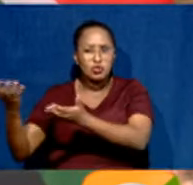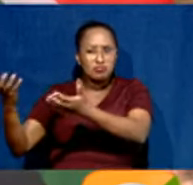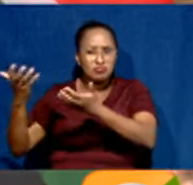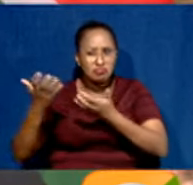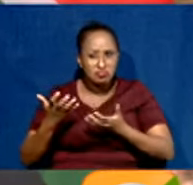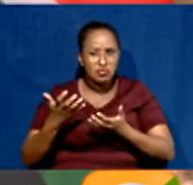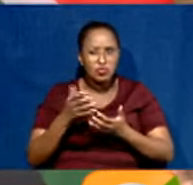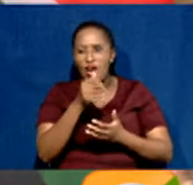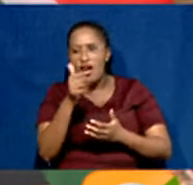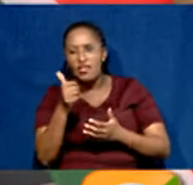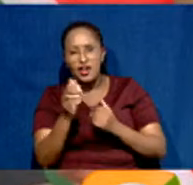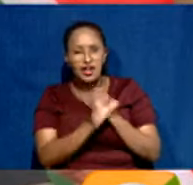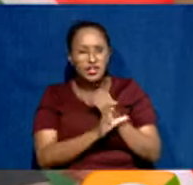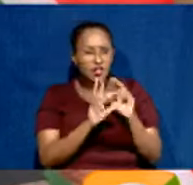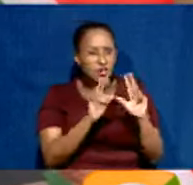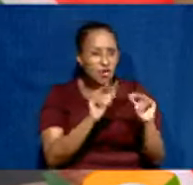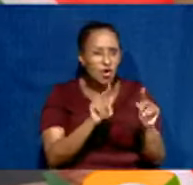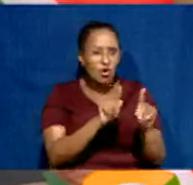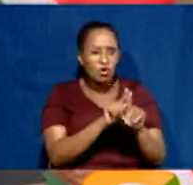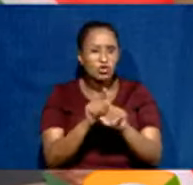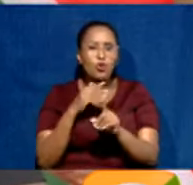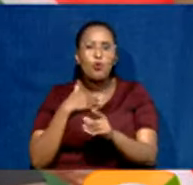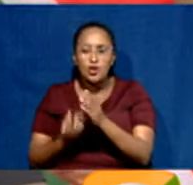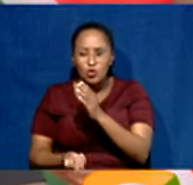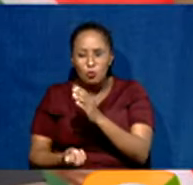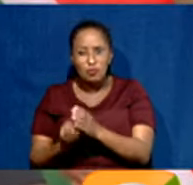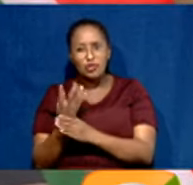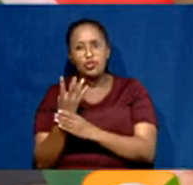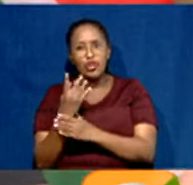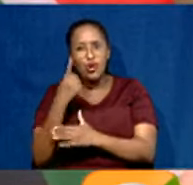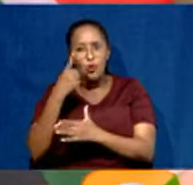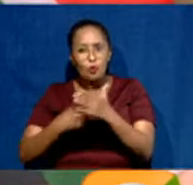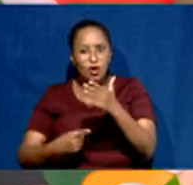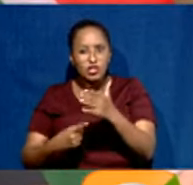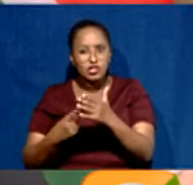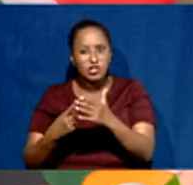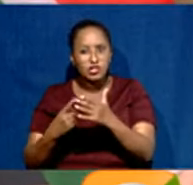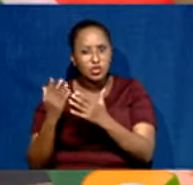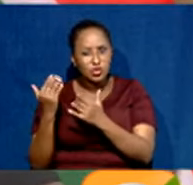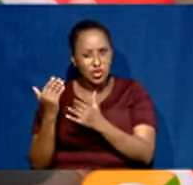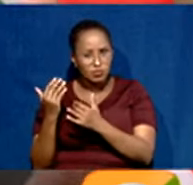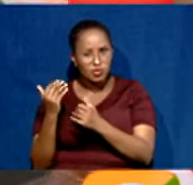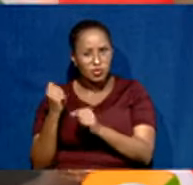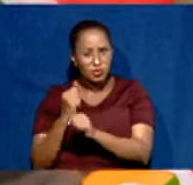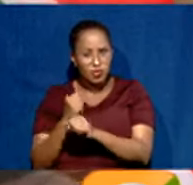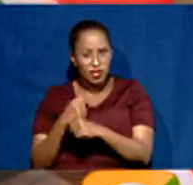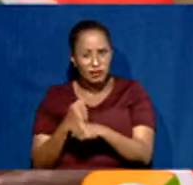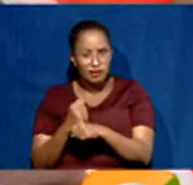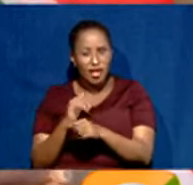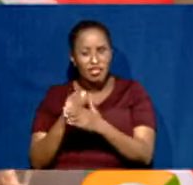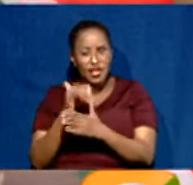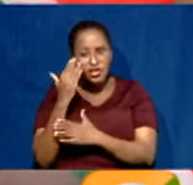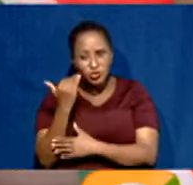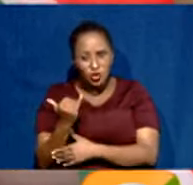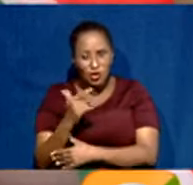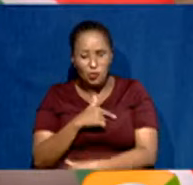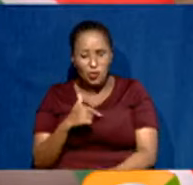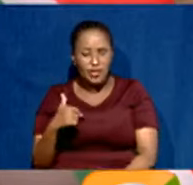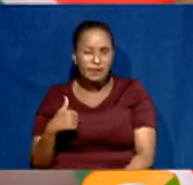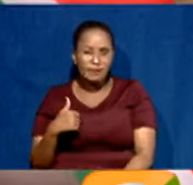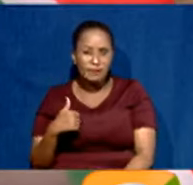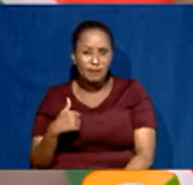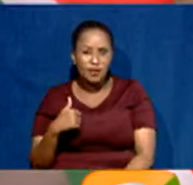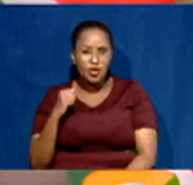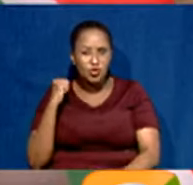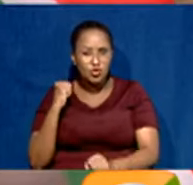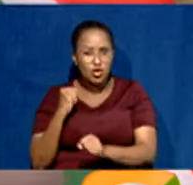destination for others. We also want to produce what we should be producing. Quavo. And that is why